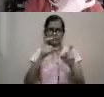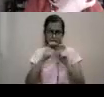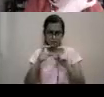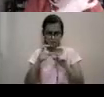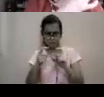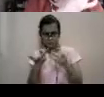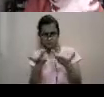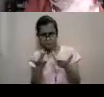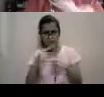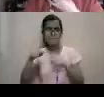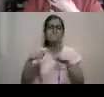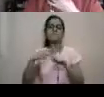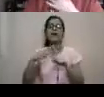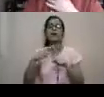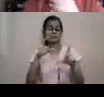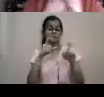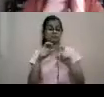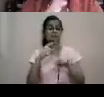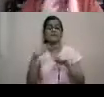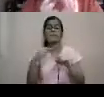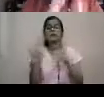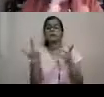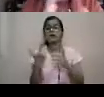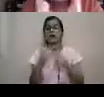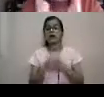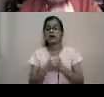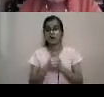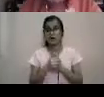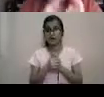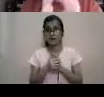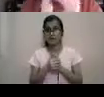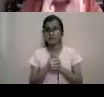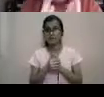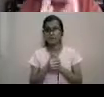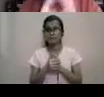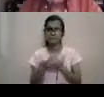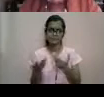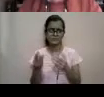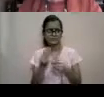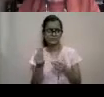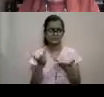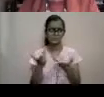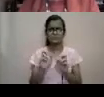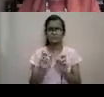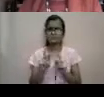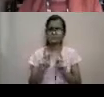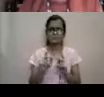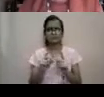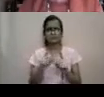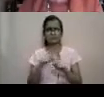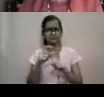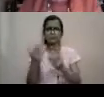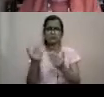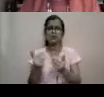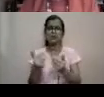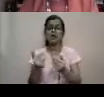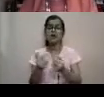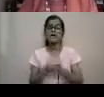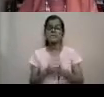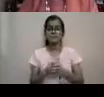about, which some call, which I call anyway, somewhat bending the common use, our cares.